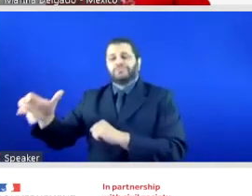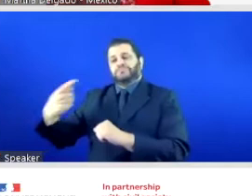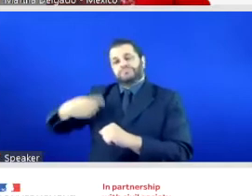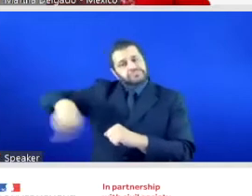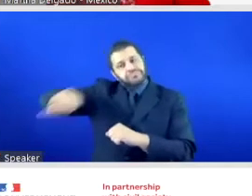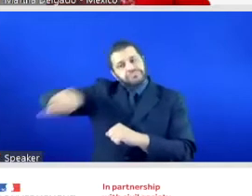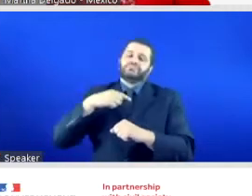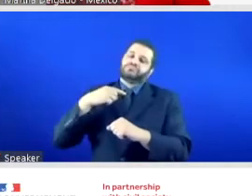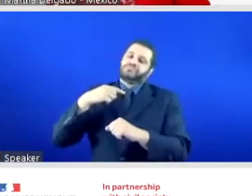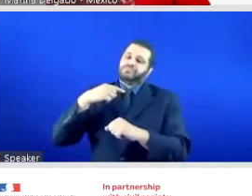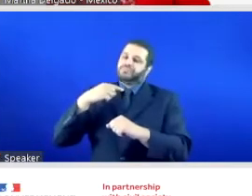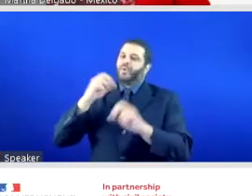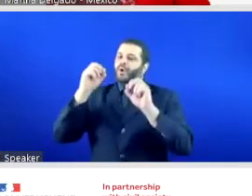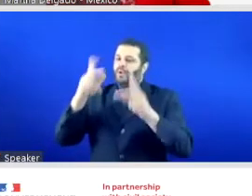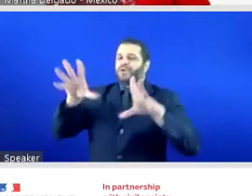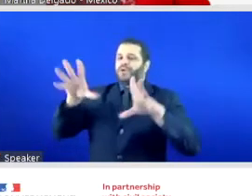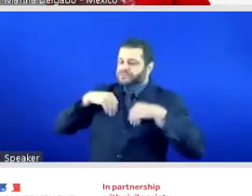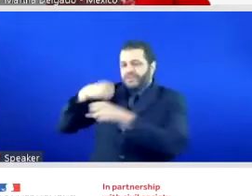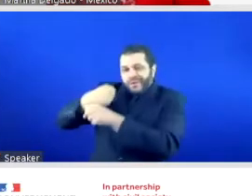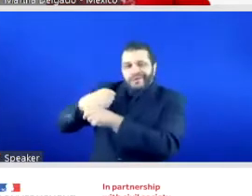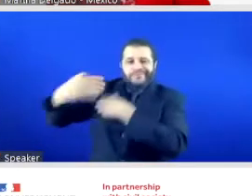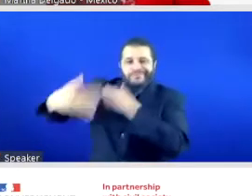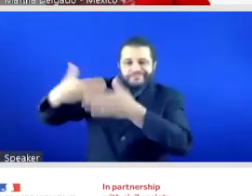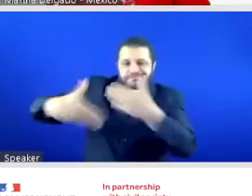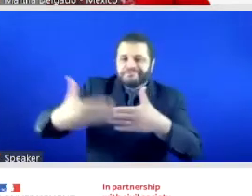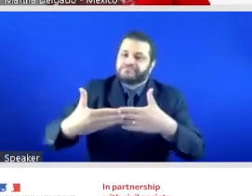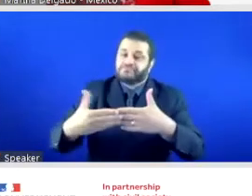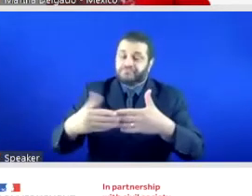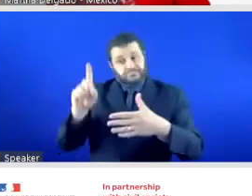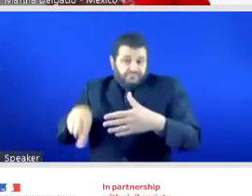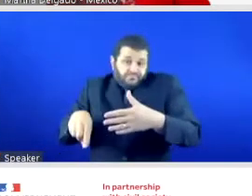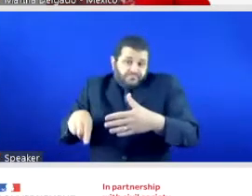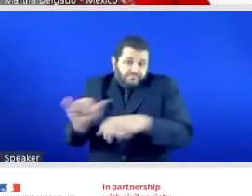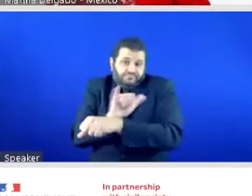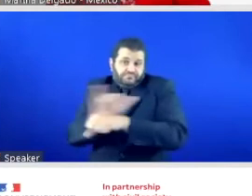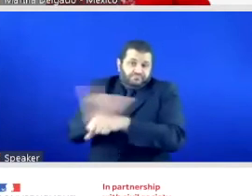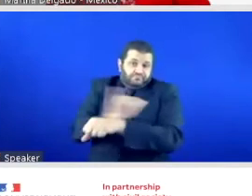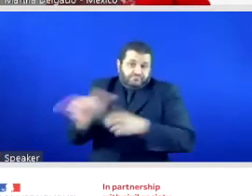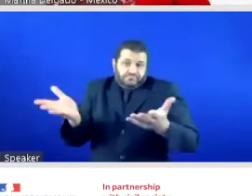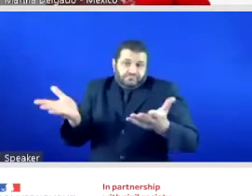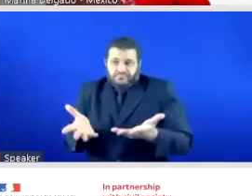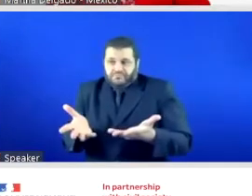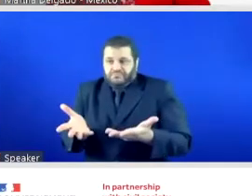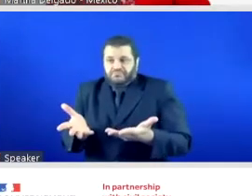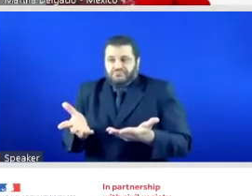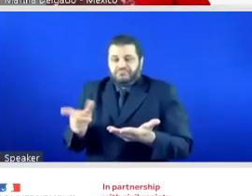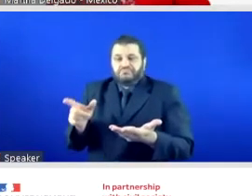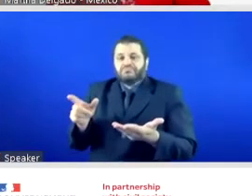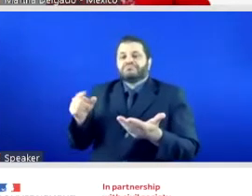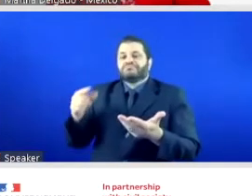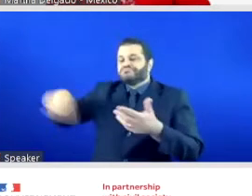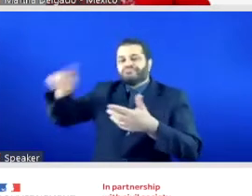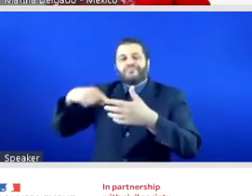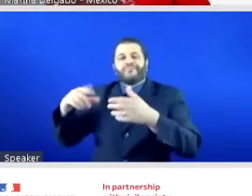other countries. We must recognize that women have key skill sets that make them uniquely qualified to play a central role in